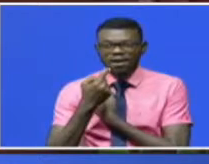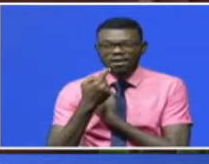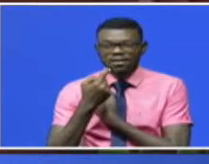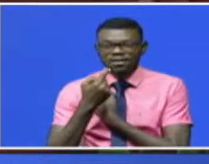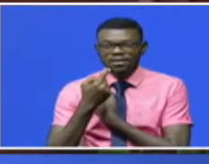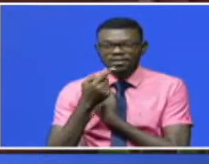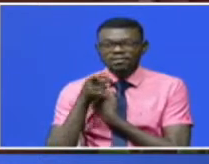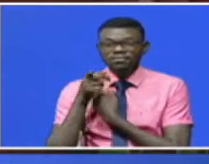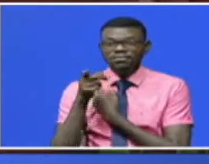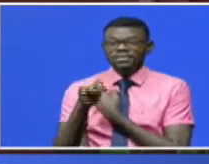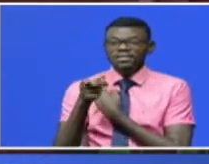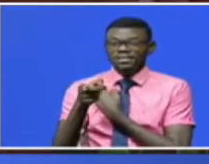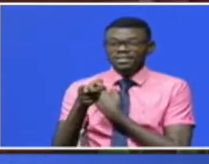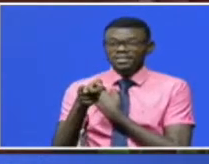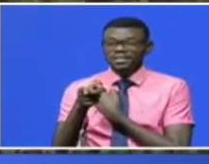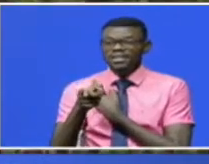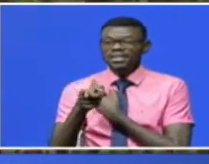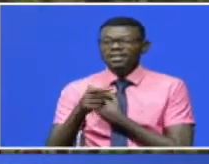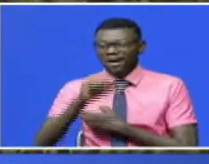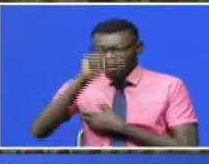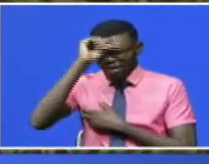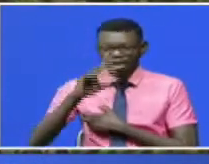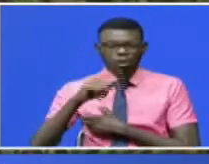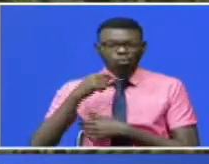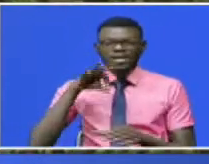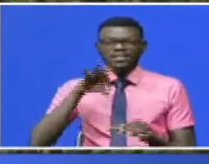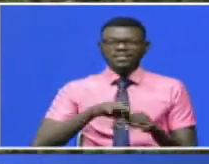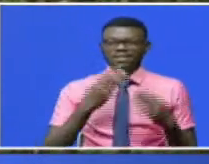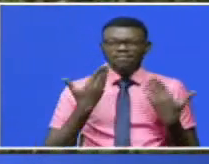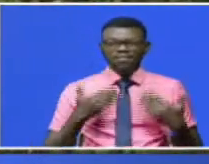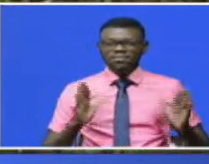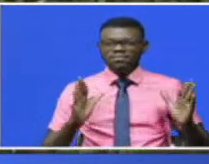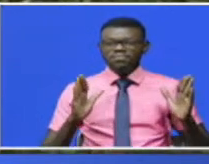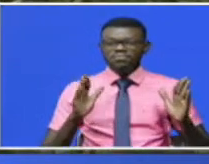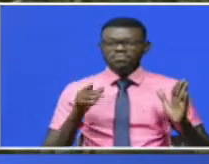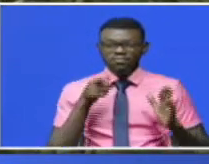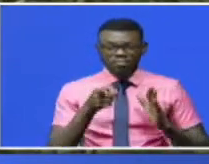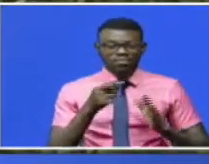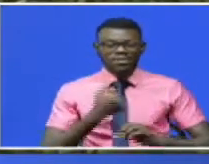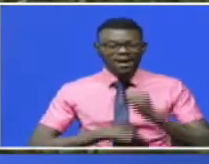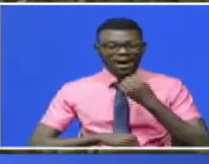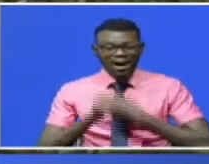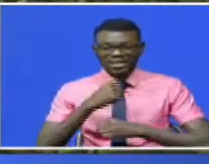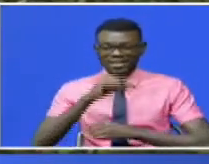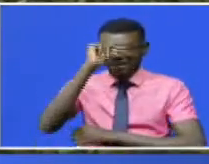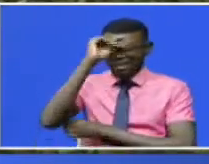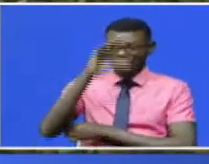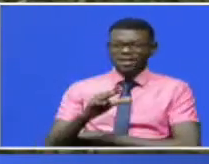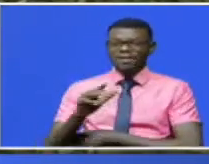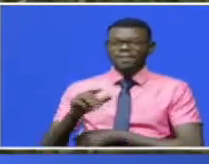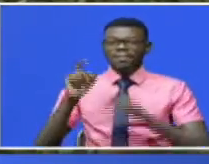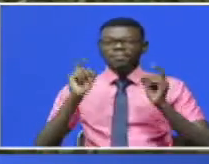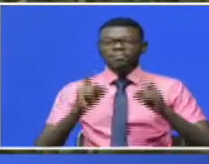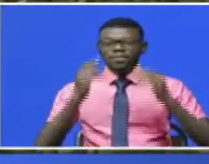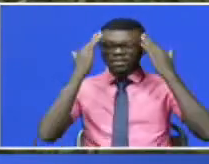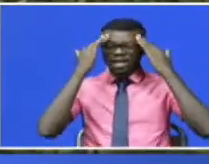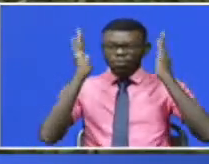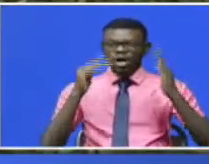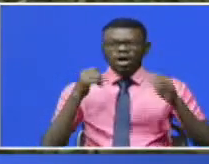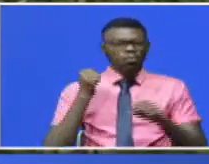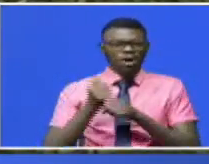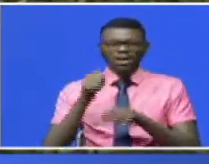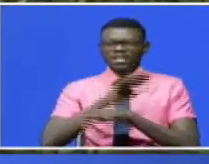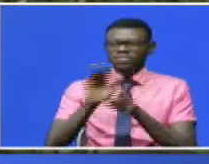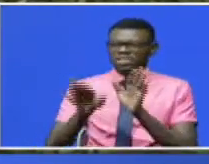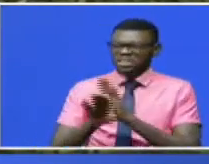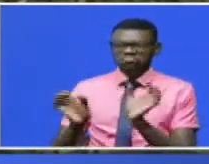of a directly elected governor? The acting governor must be put on notice that he must continue to restrain himself. And